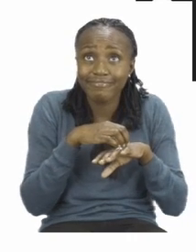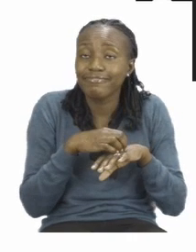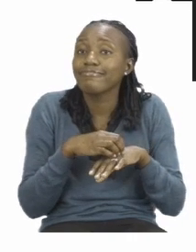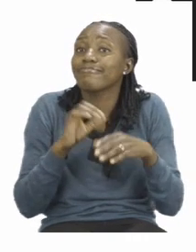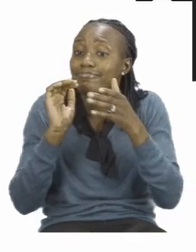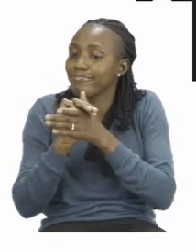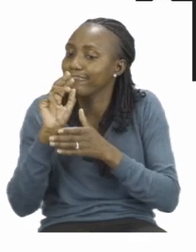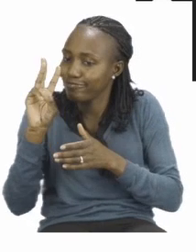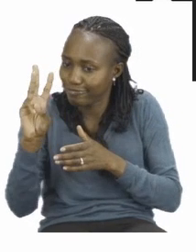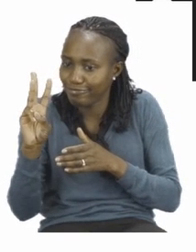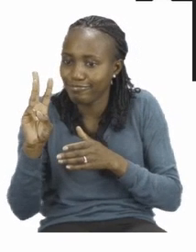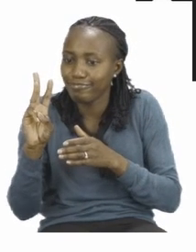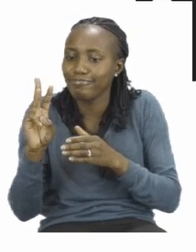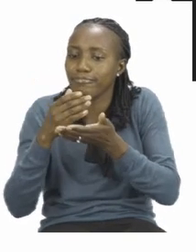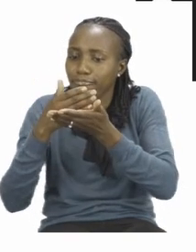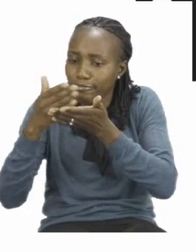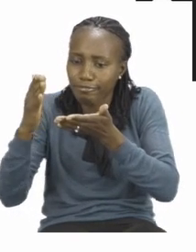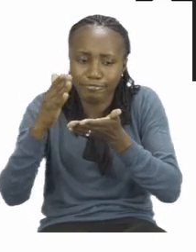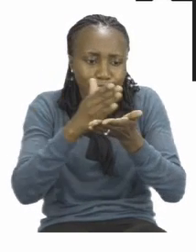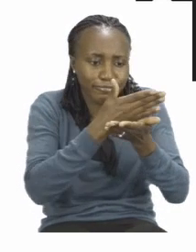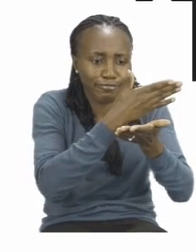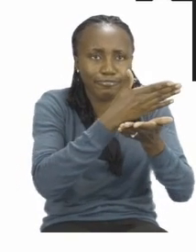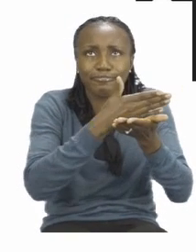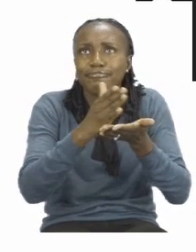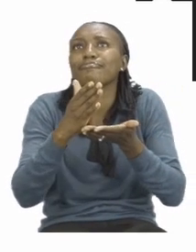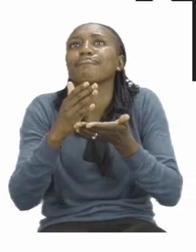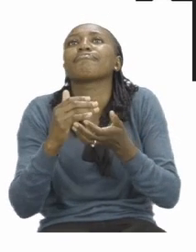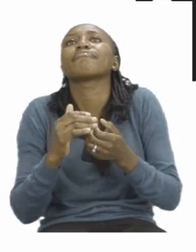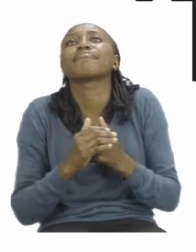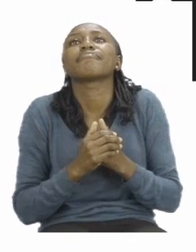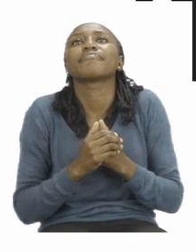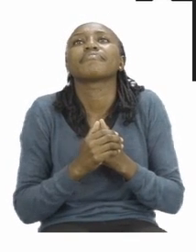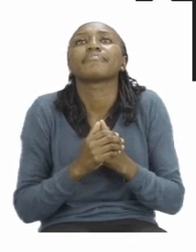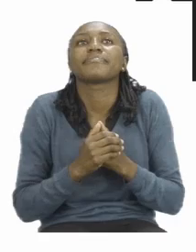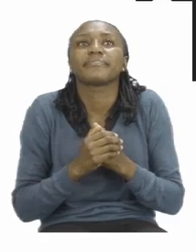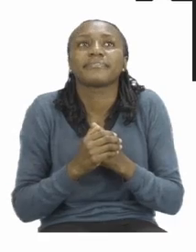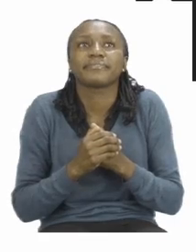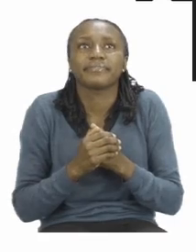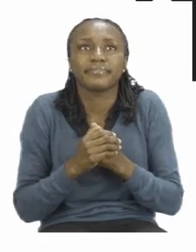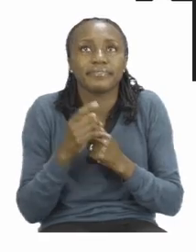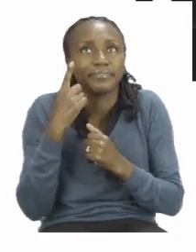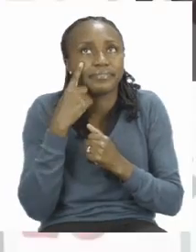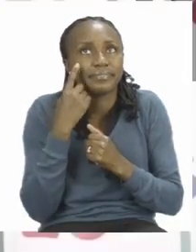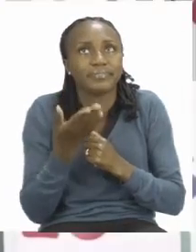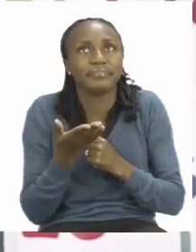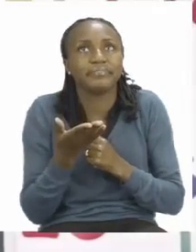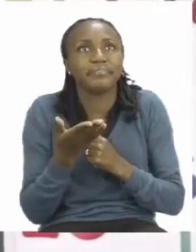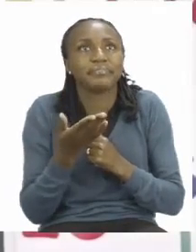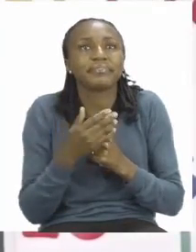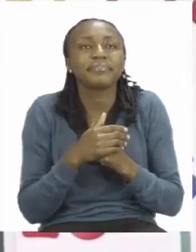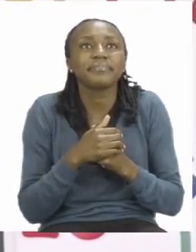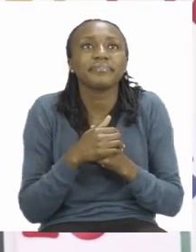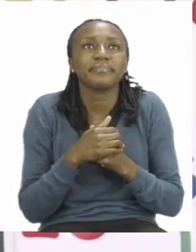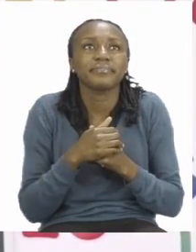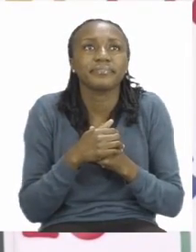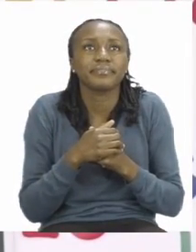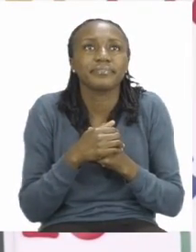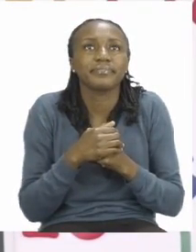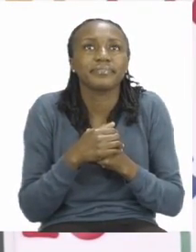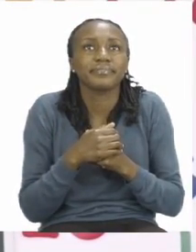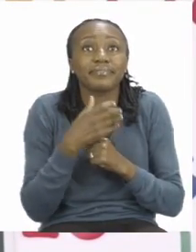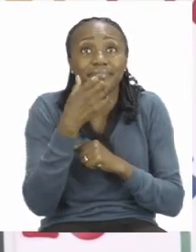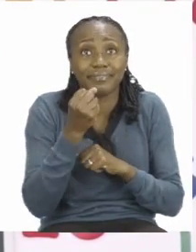let's see how many each one will get. Let's take a look at the board. Now on the board I